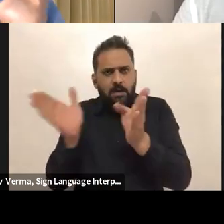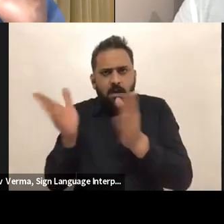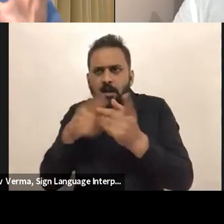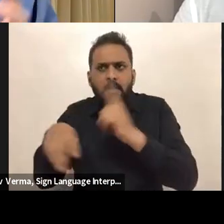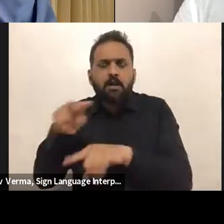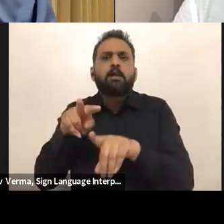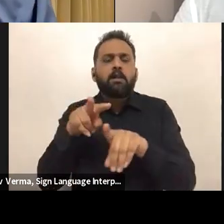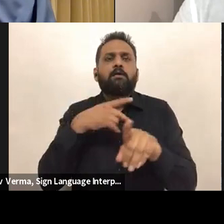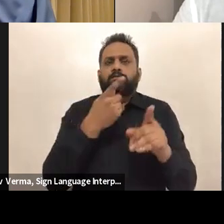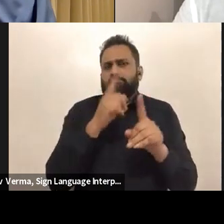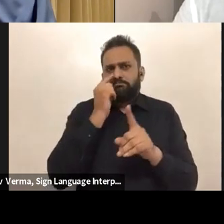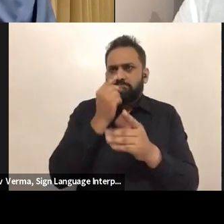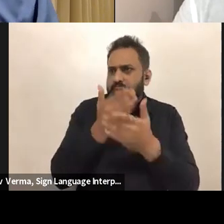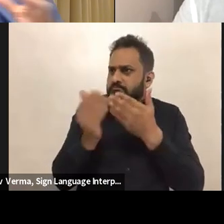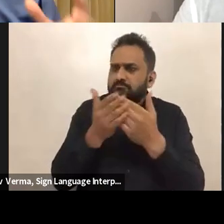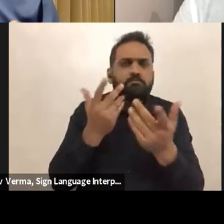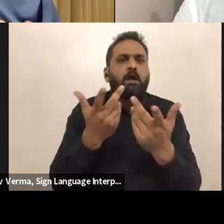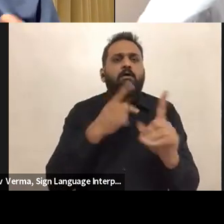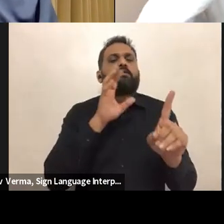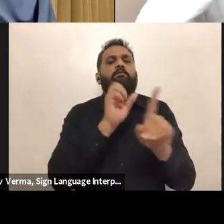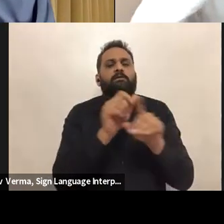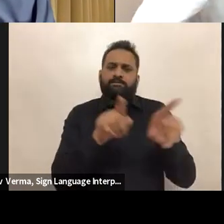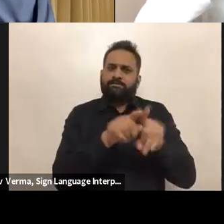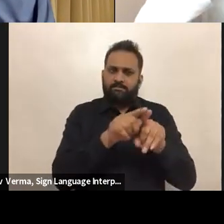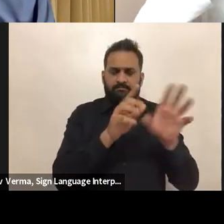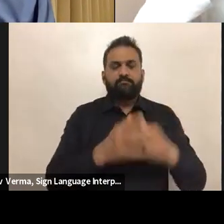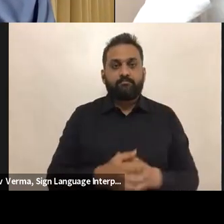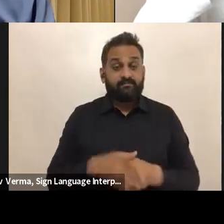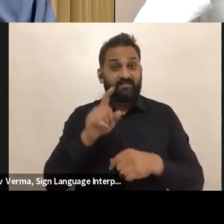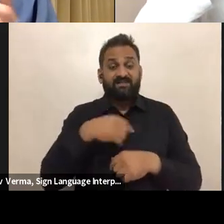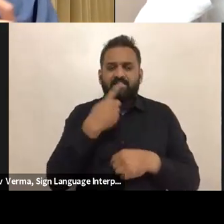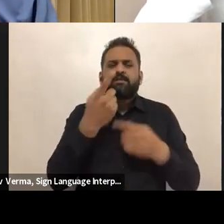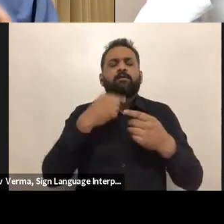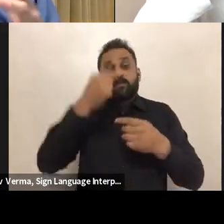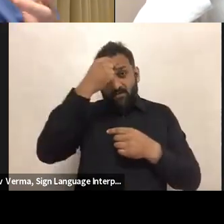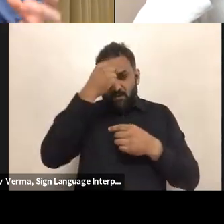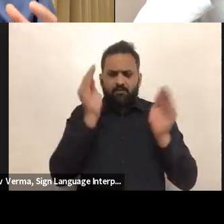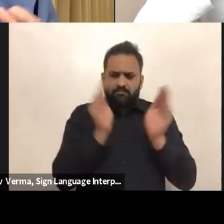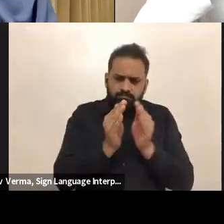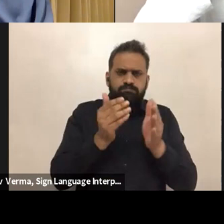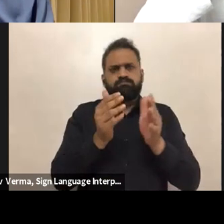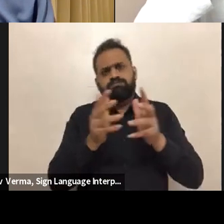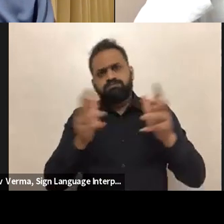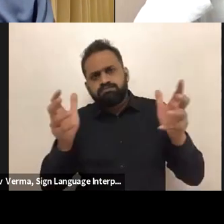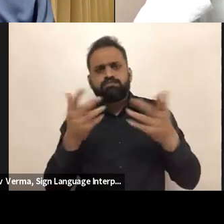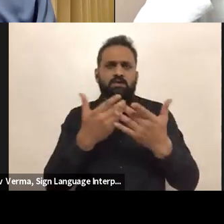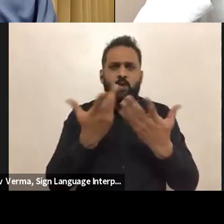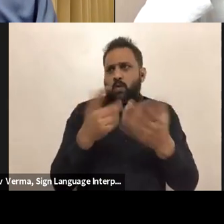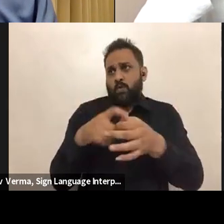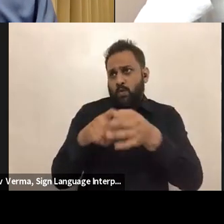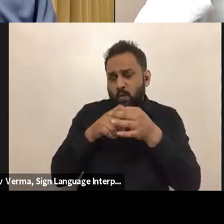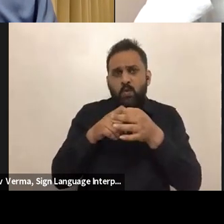that in the context of the size of the problem, not the problem, of the size of the question, which